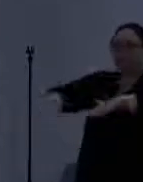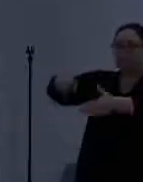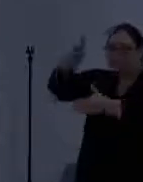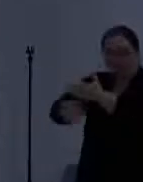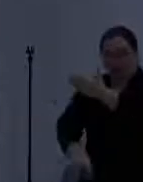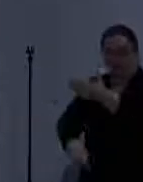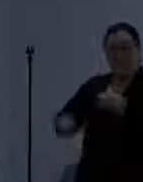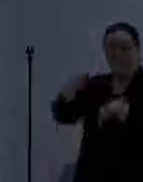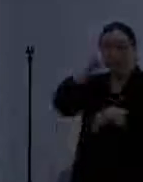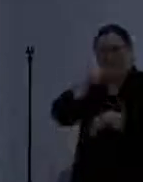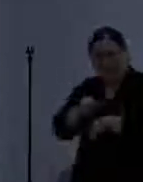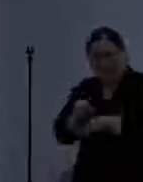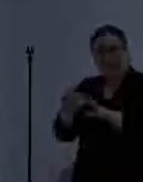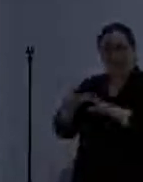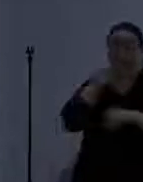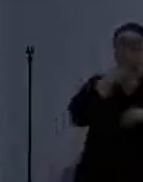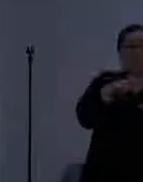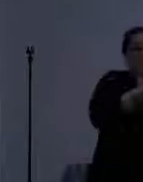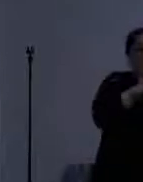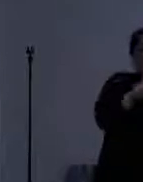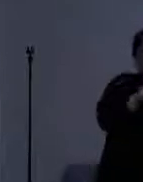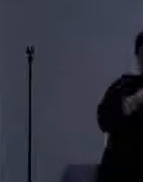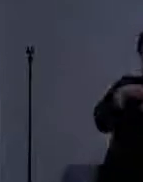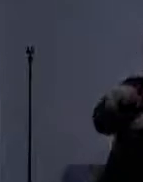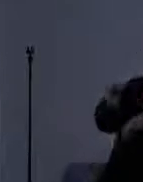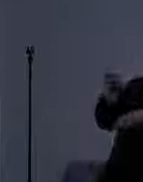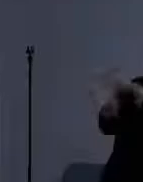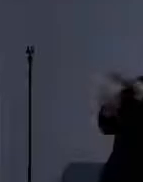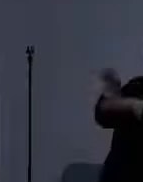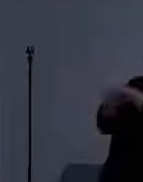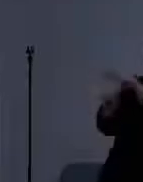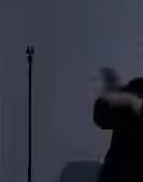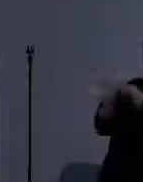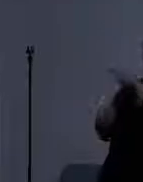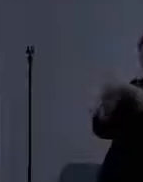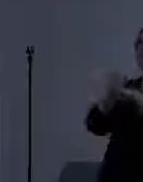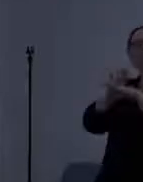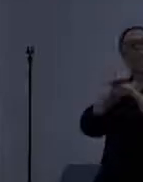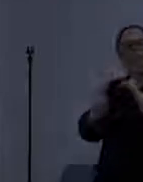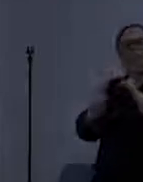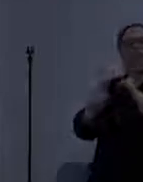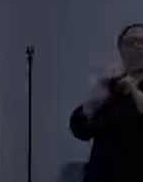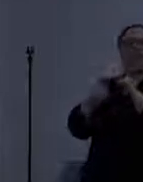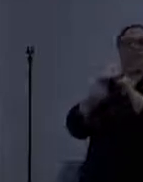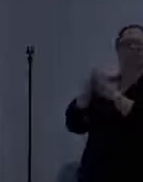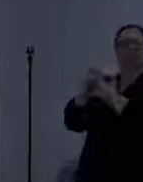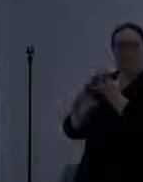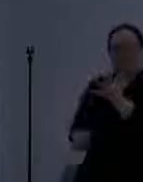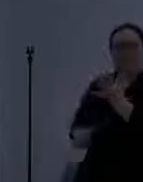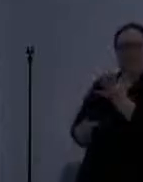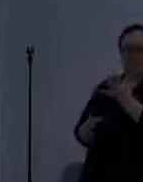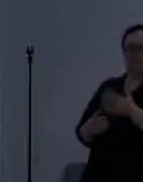like that. So that's similar to the Quality and Safeguards Commission in terms of being what a regulator is.